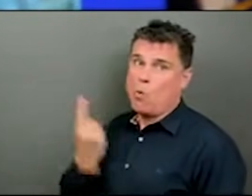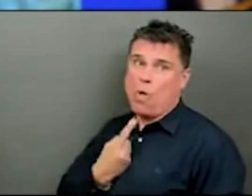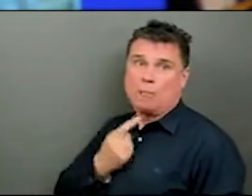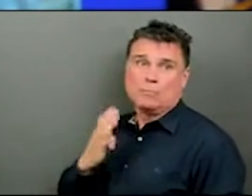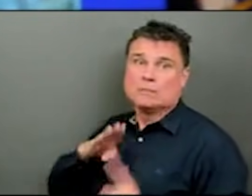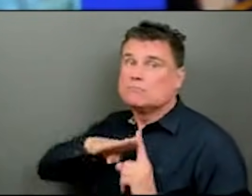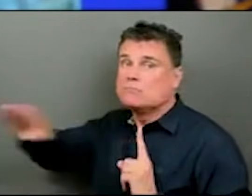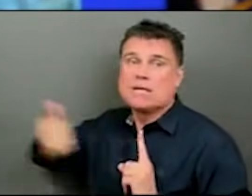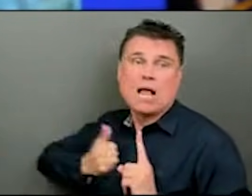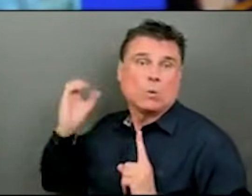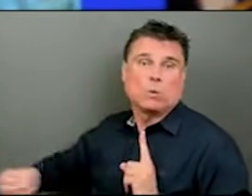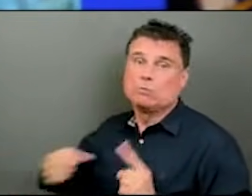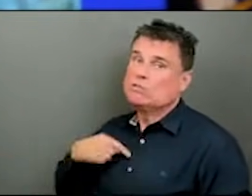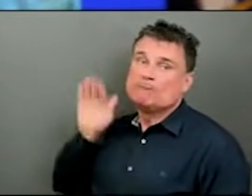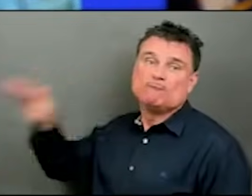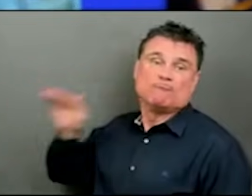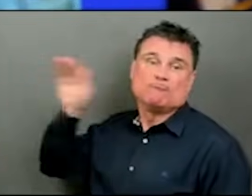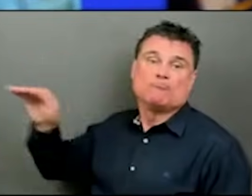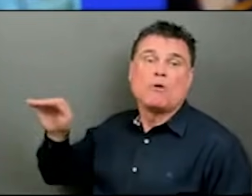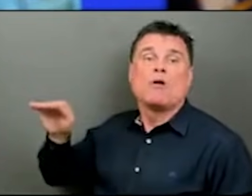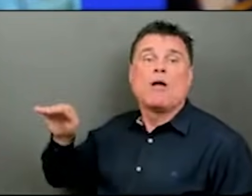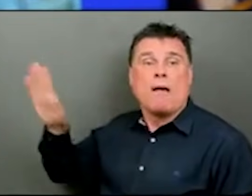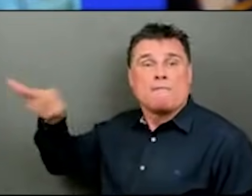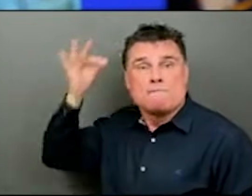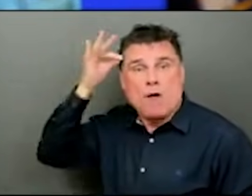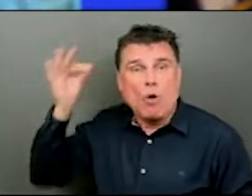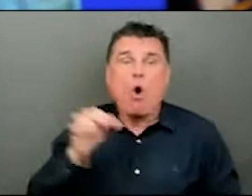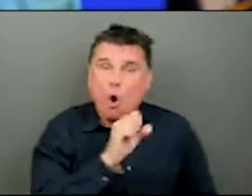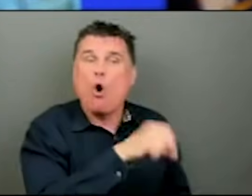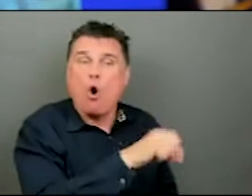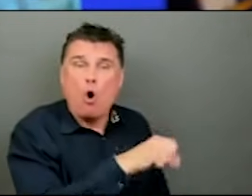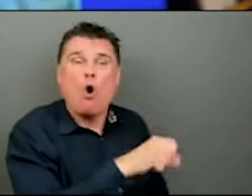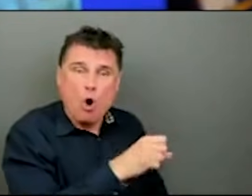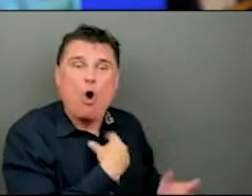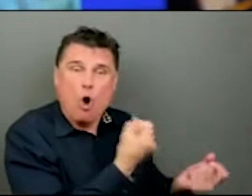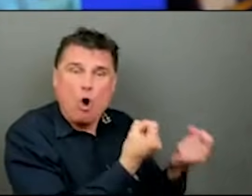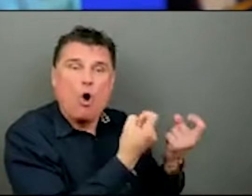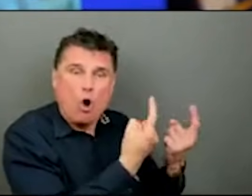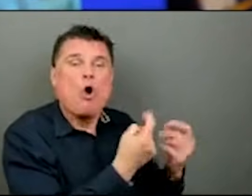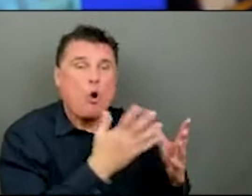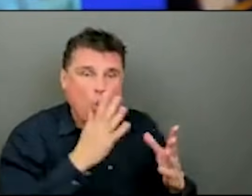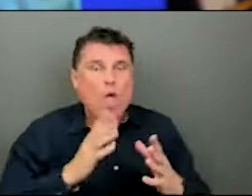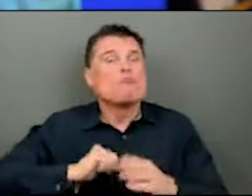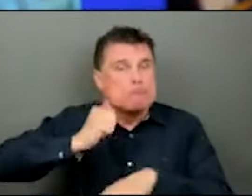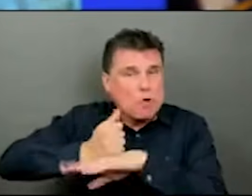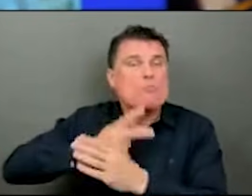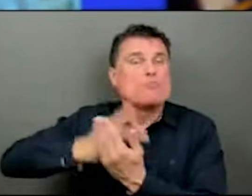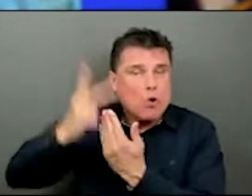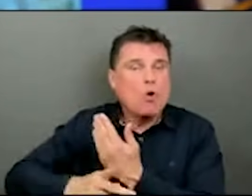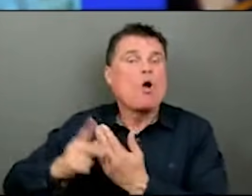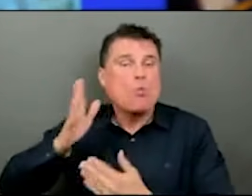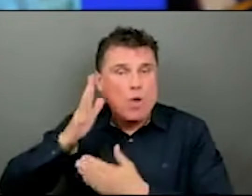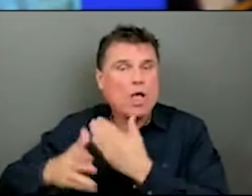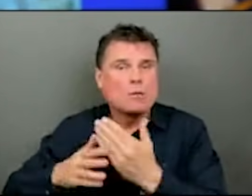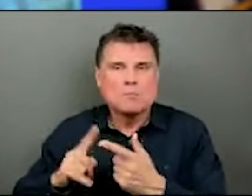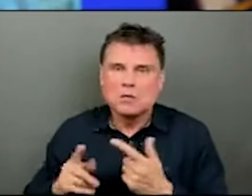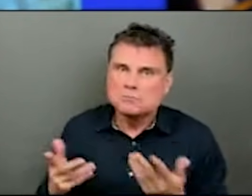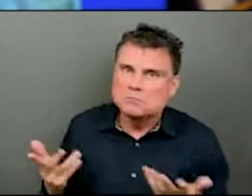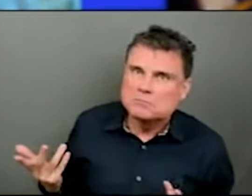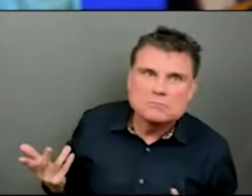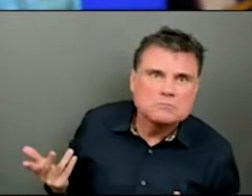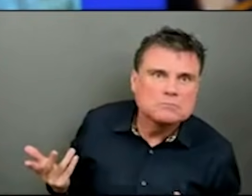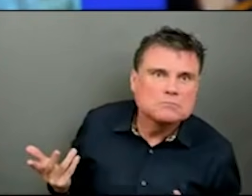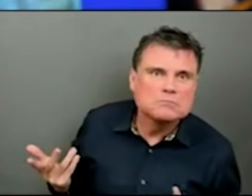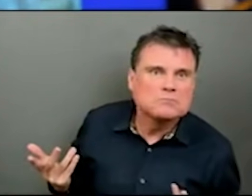the federal government that they got it, and they did. They put in place a program. Unfortunately, that program was unwieldy and didn't meet